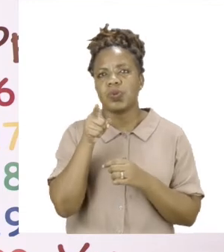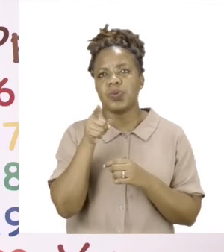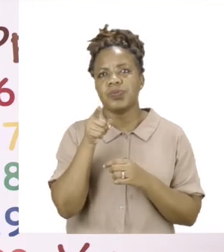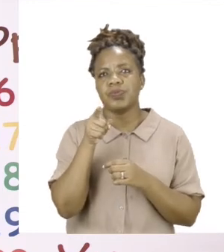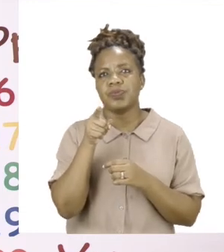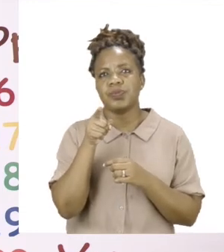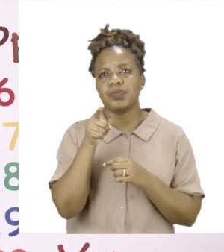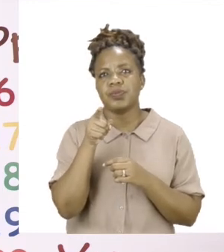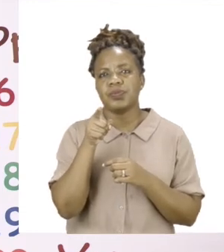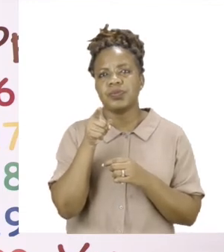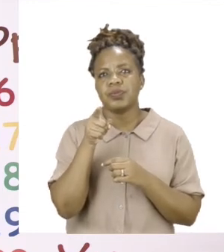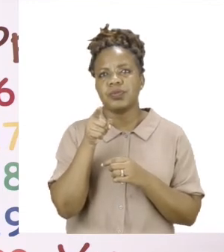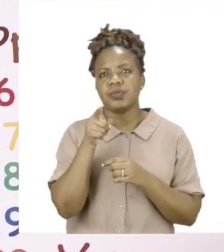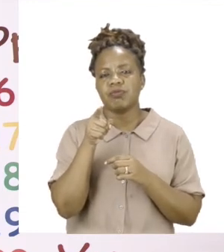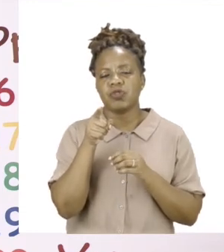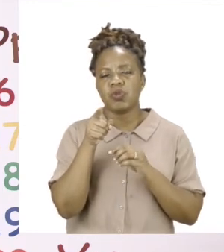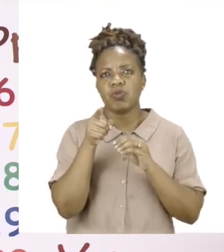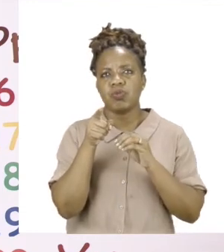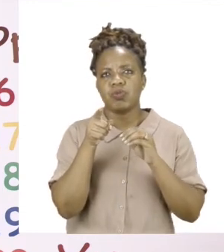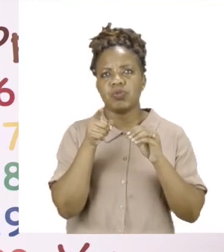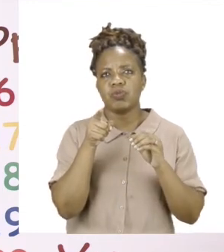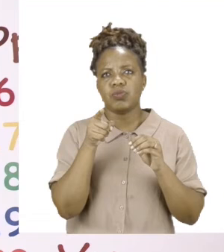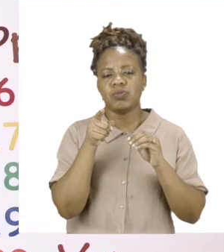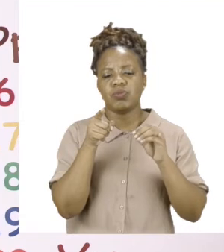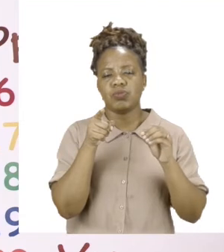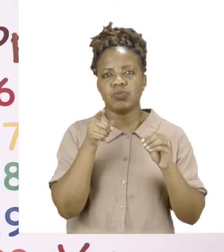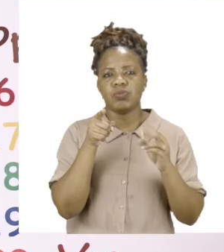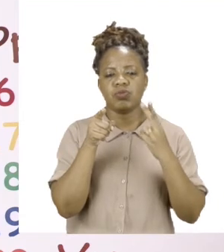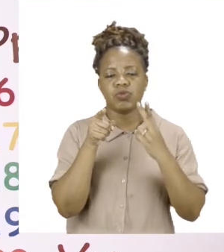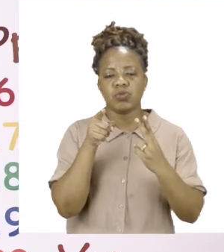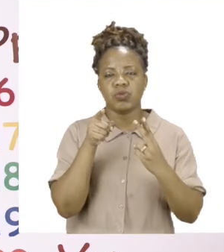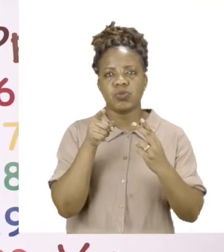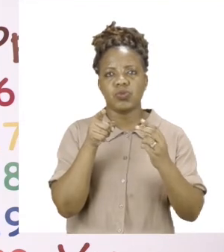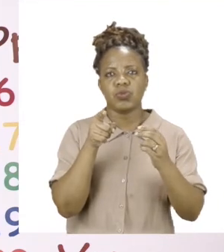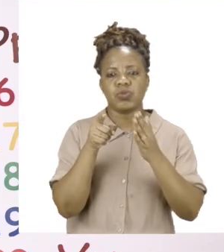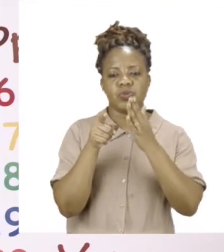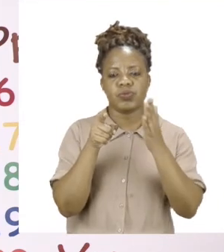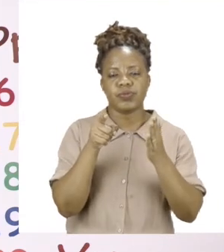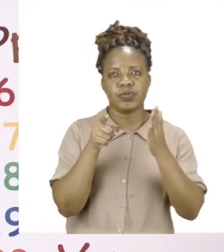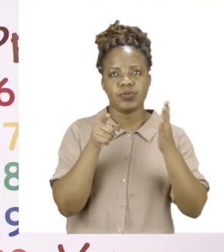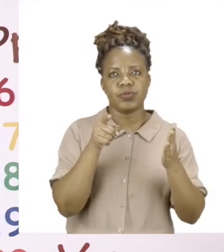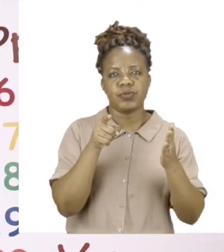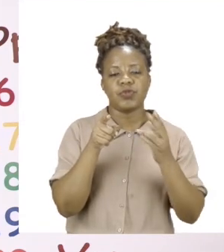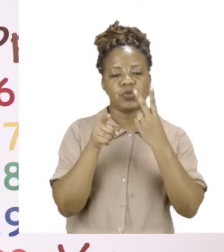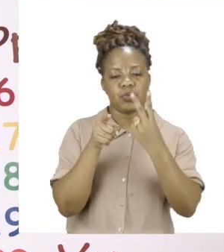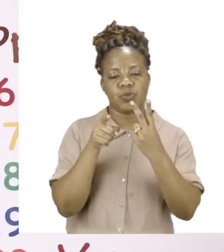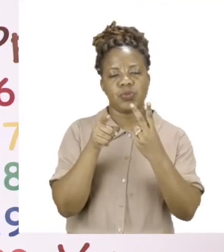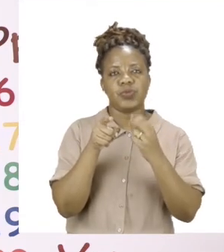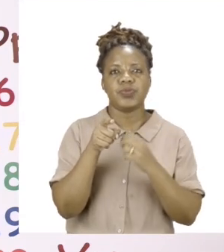Then, what we're going to do is we're going to loop to the next numbers, which